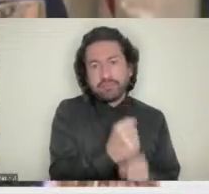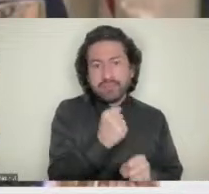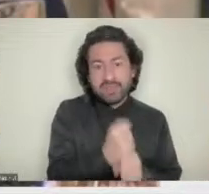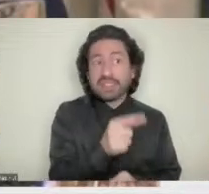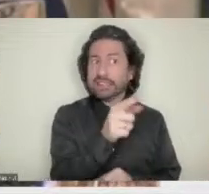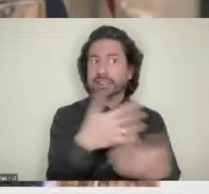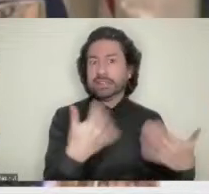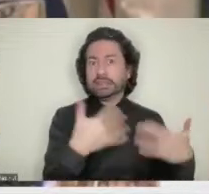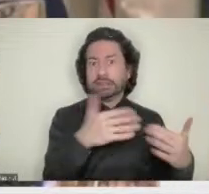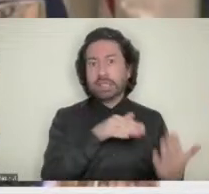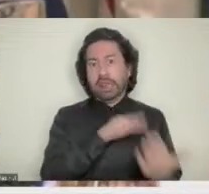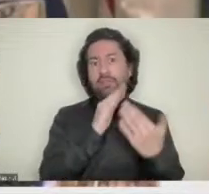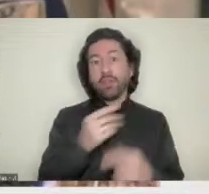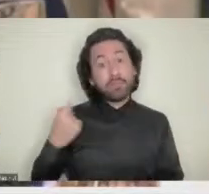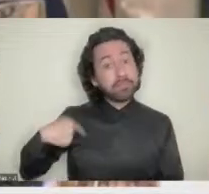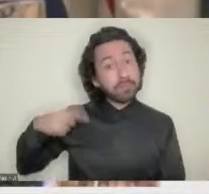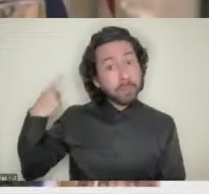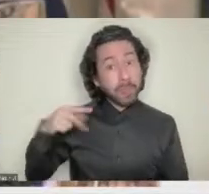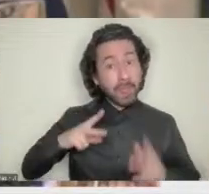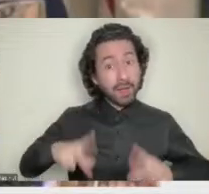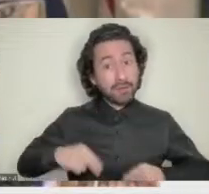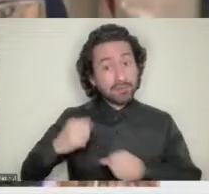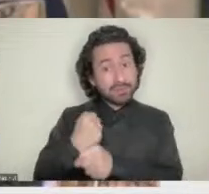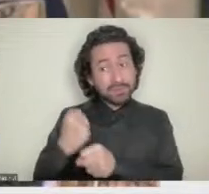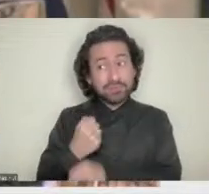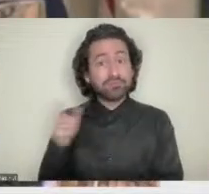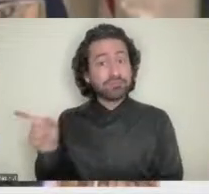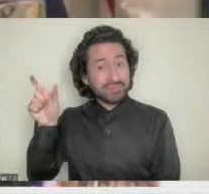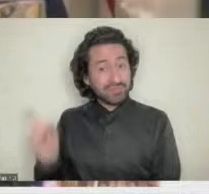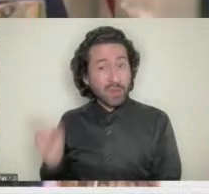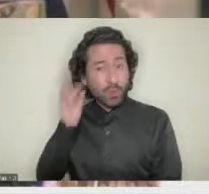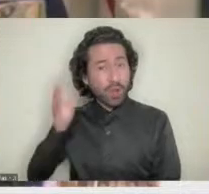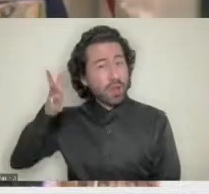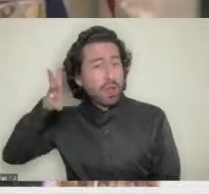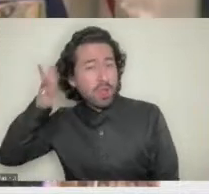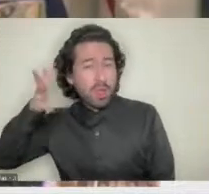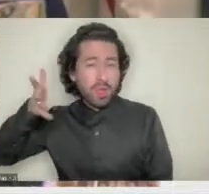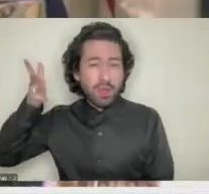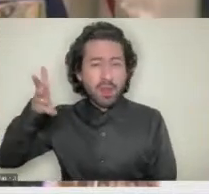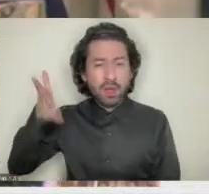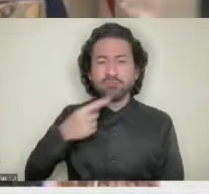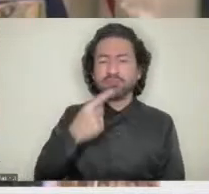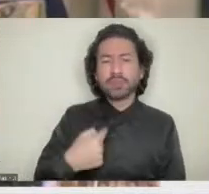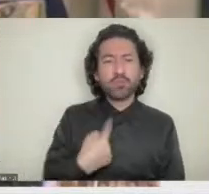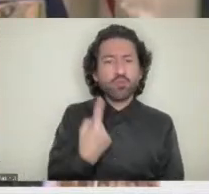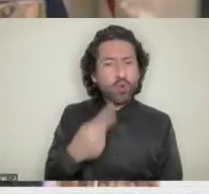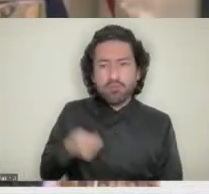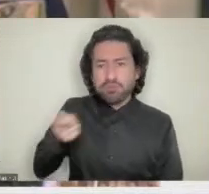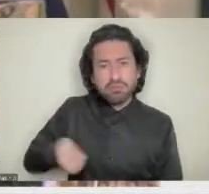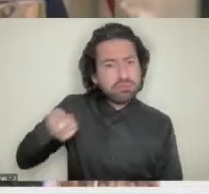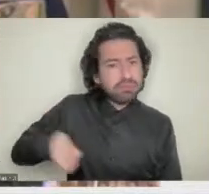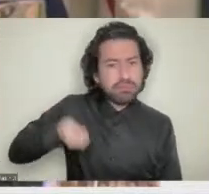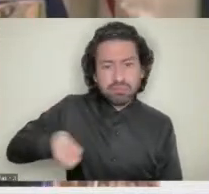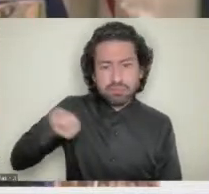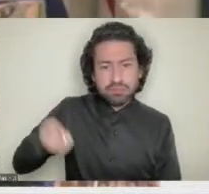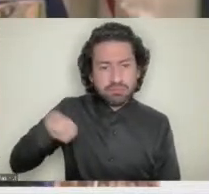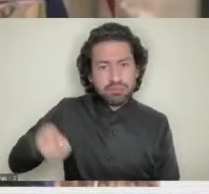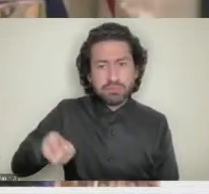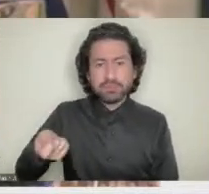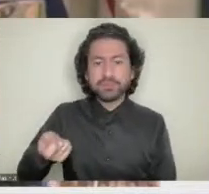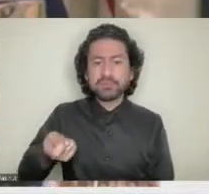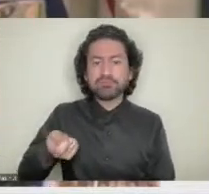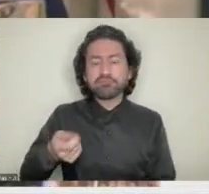is an important challenge there. The Minister of Labor spoke about the